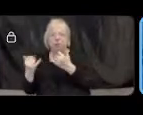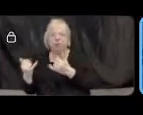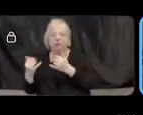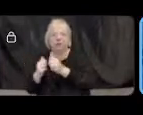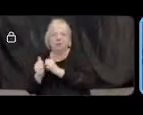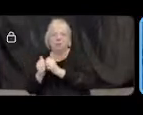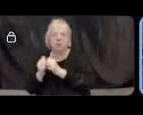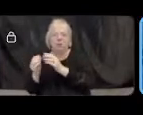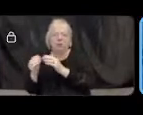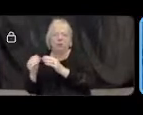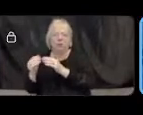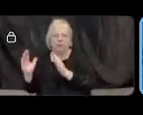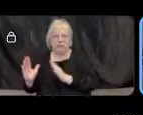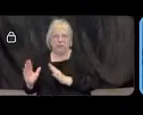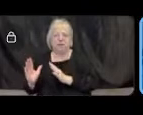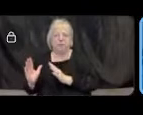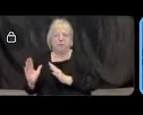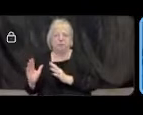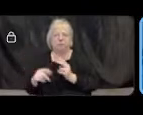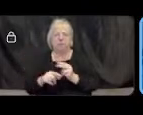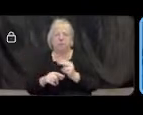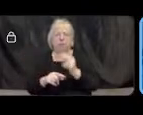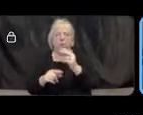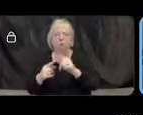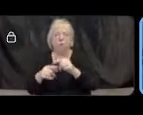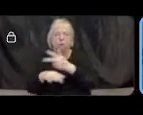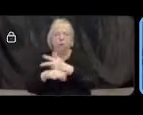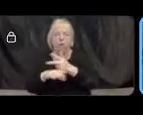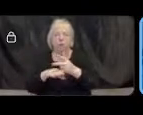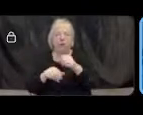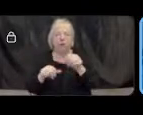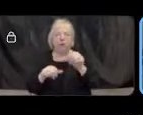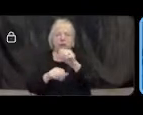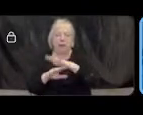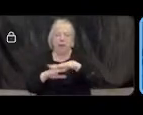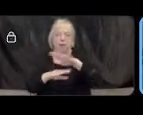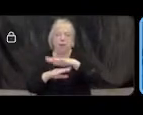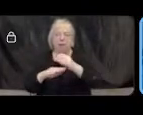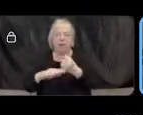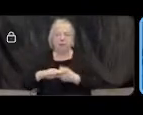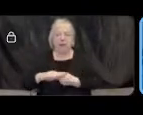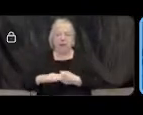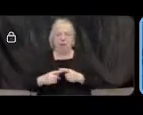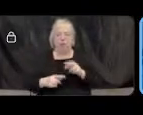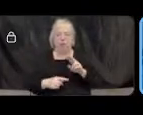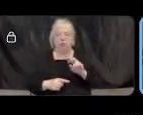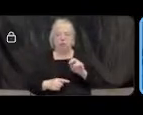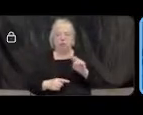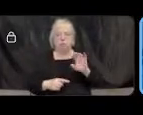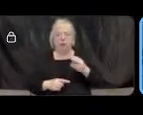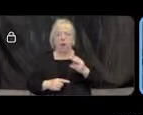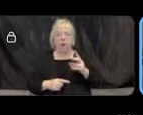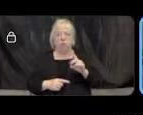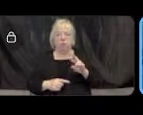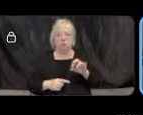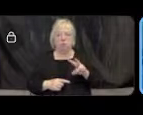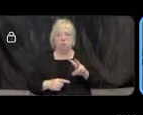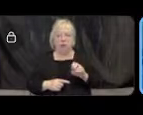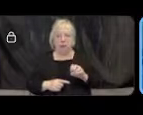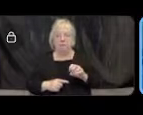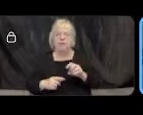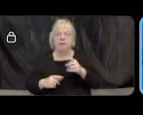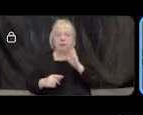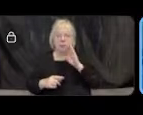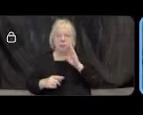facility, north towards a parking area, and south towards Ranch Drive. The site plan indicates the structure will